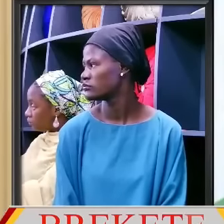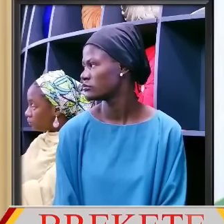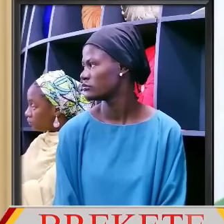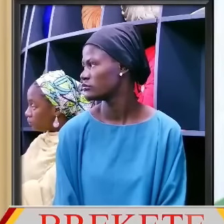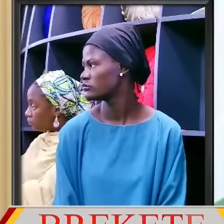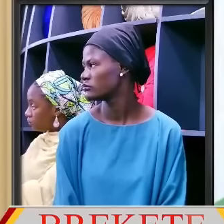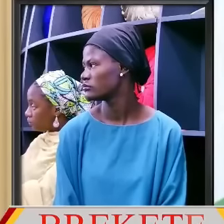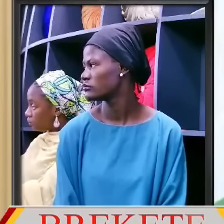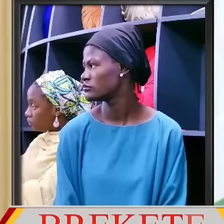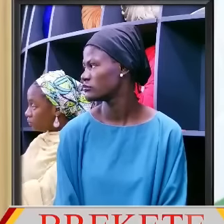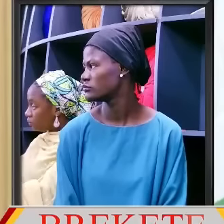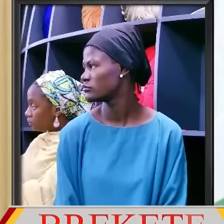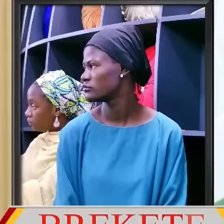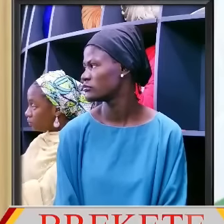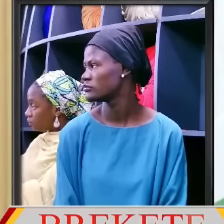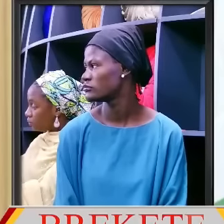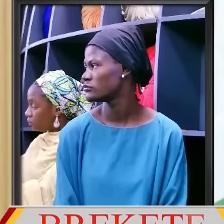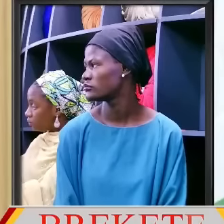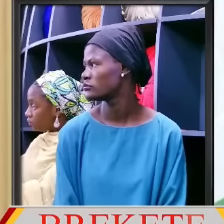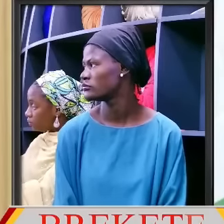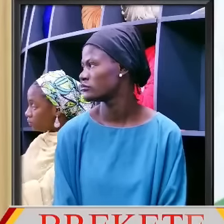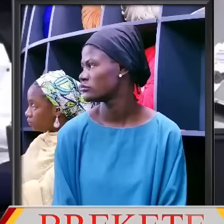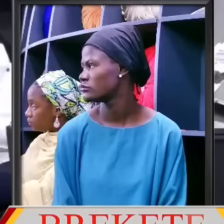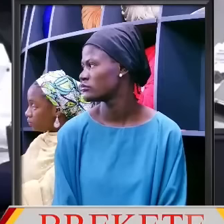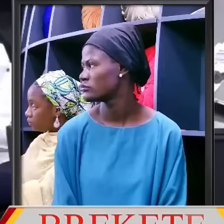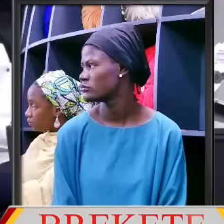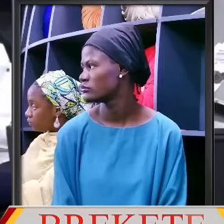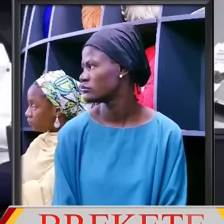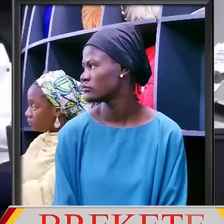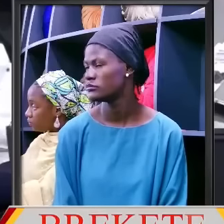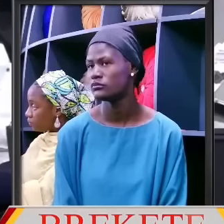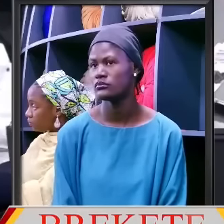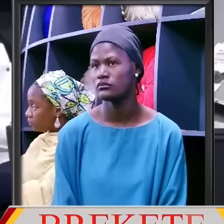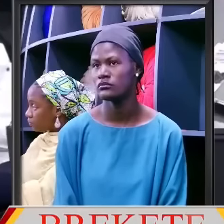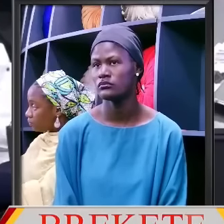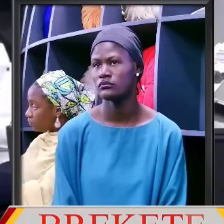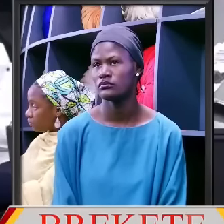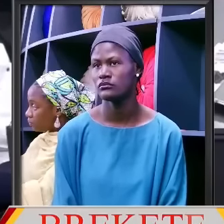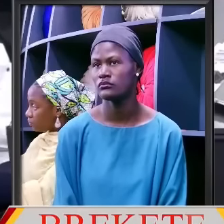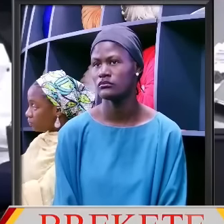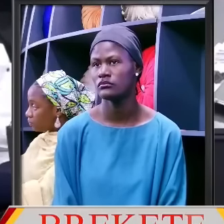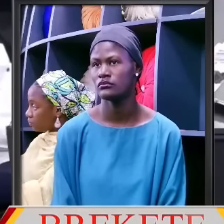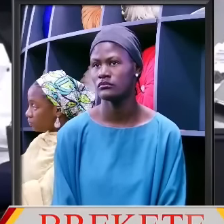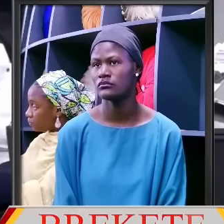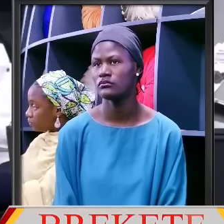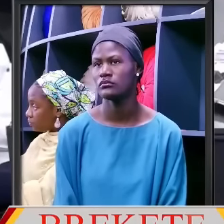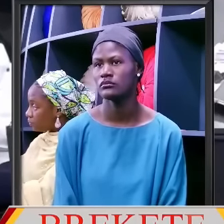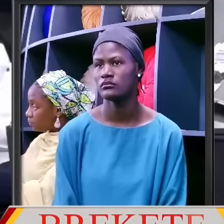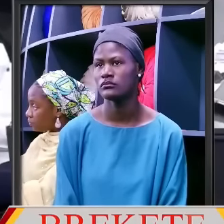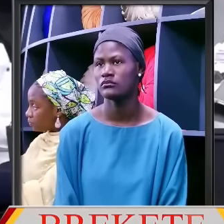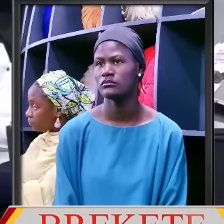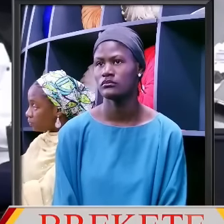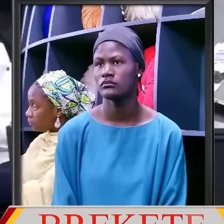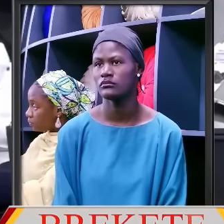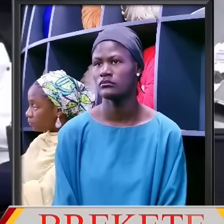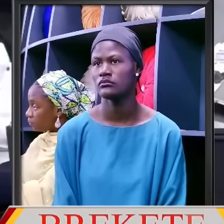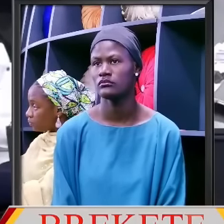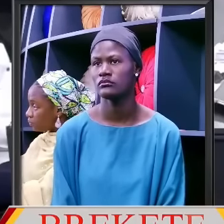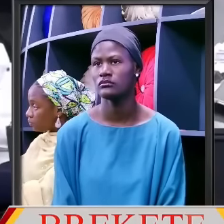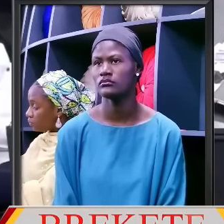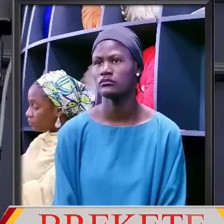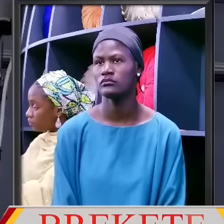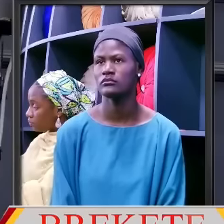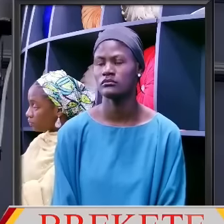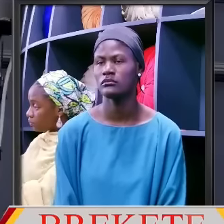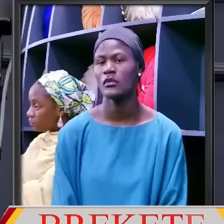Talk to. Someone just gave it to me, but we are not sure. Yes, I'll forward it to Kuka. Okay, instead of us to mess ourselves up yes,